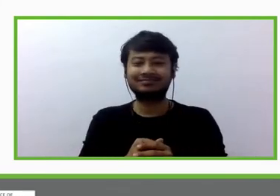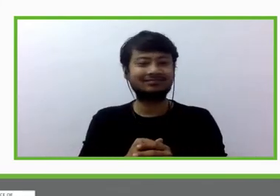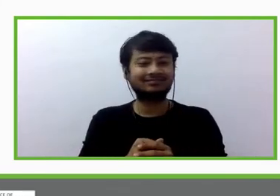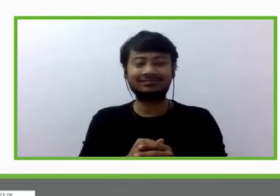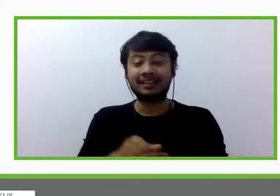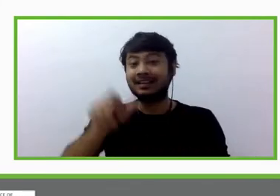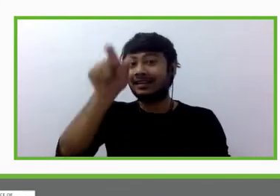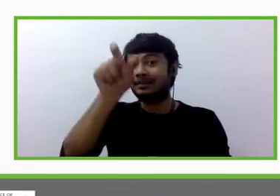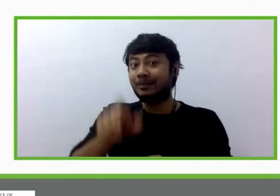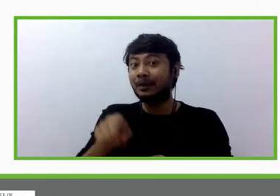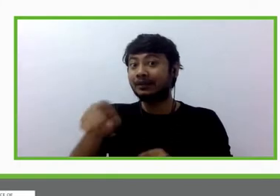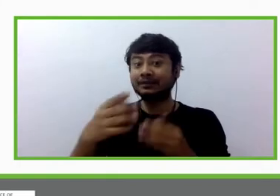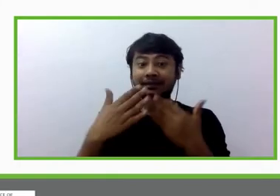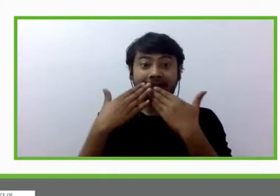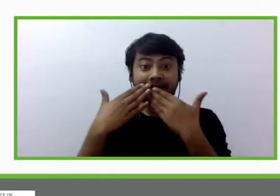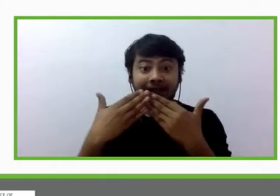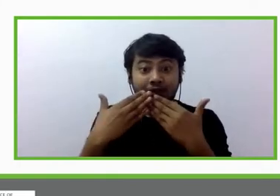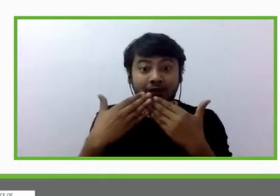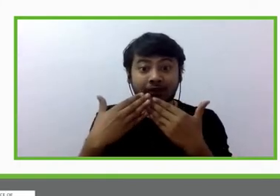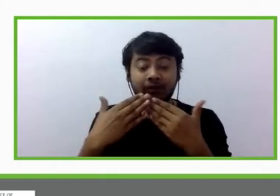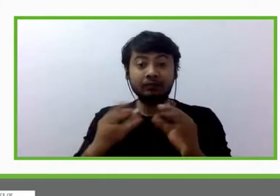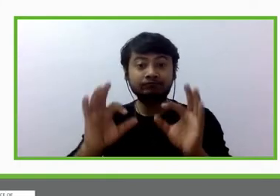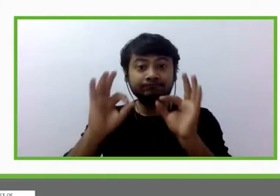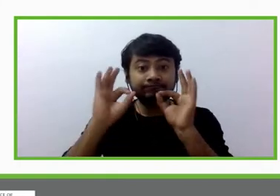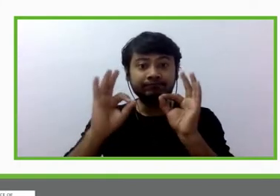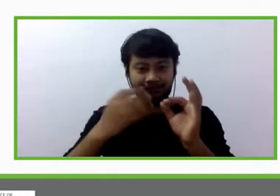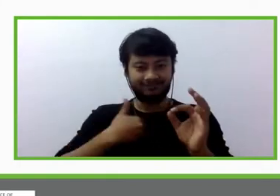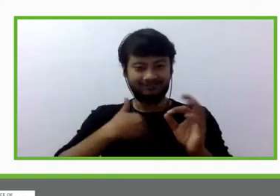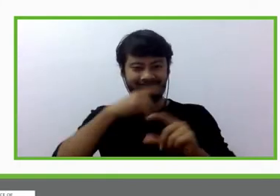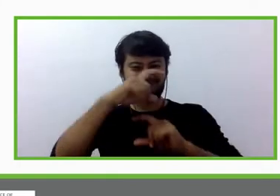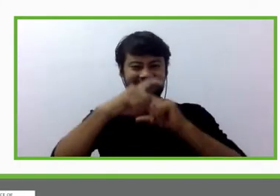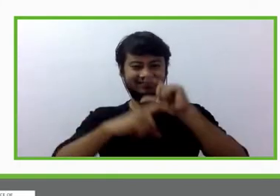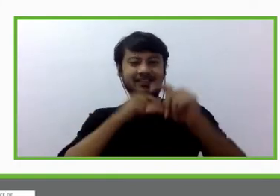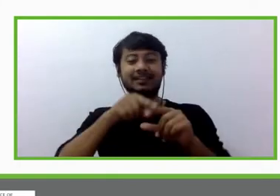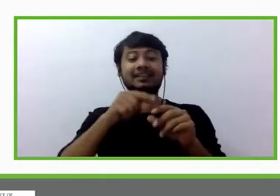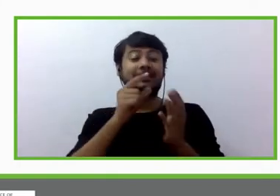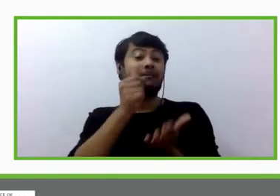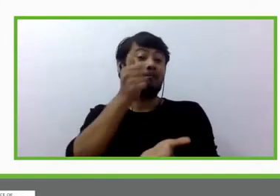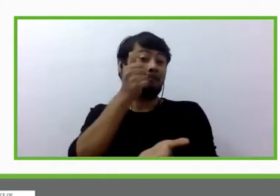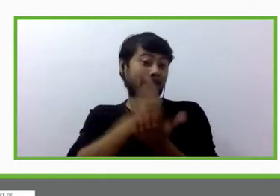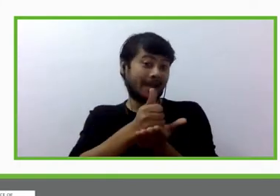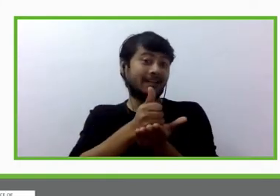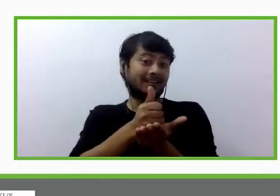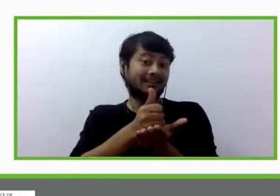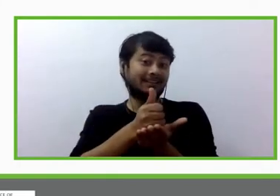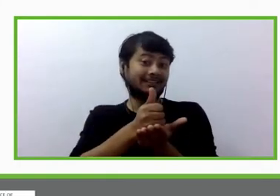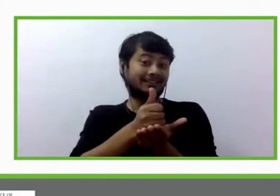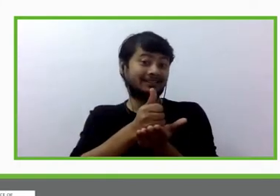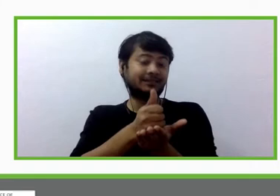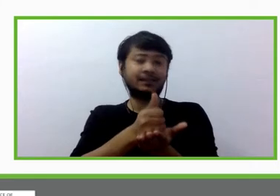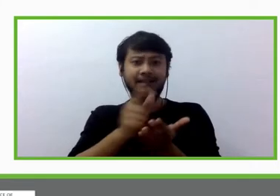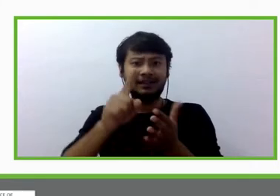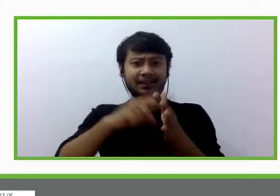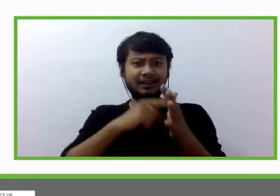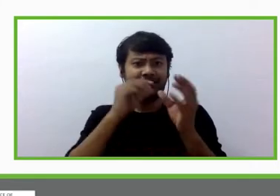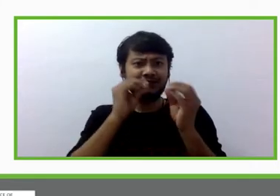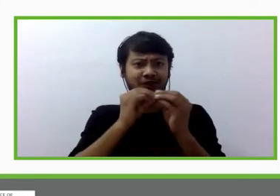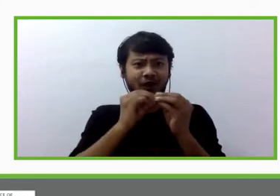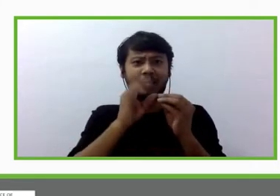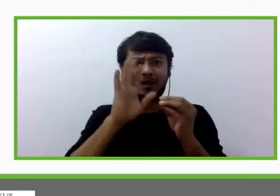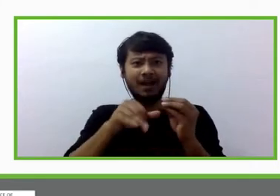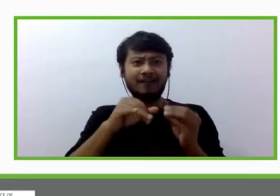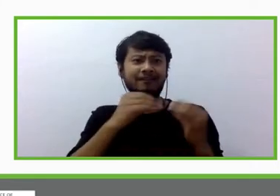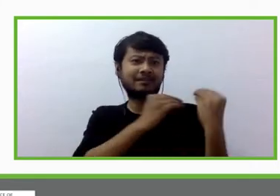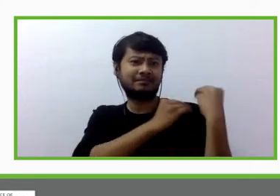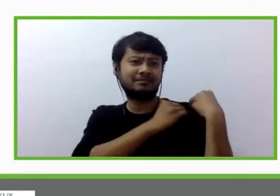your place of work, as for JP Morgan Chase. It's a bank which has many job roles, but it's